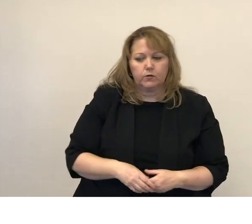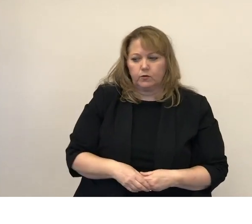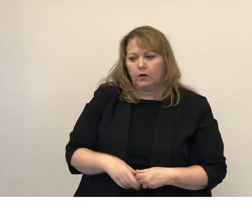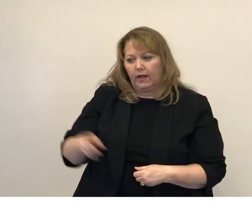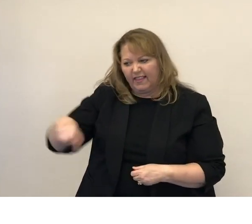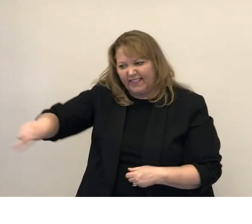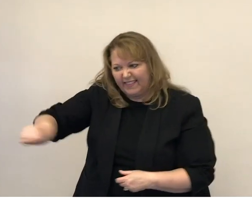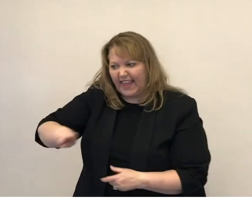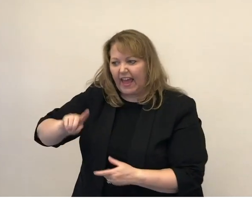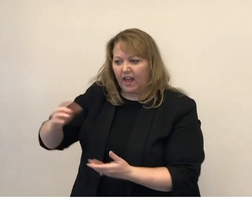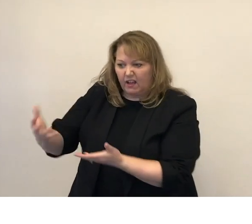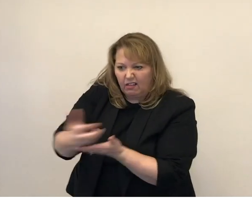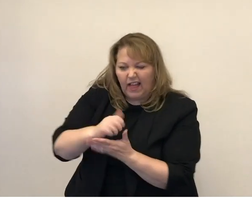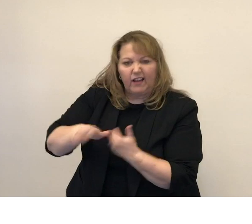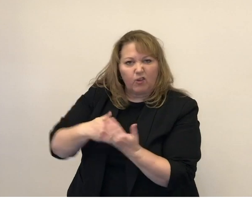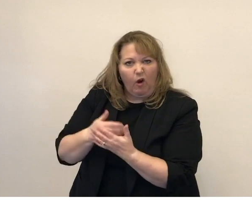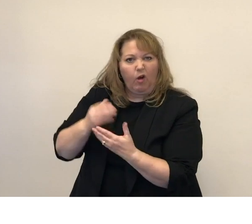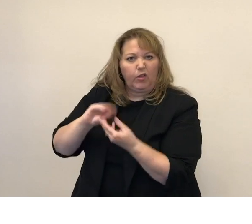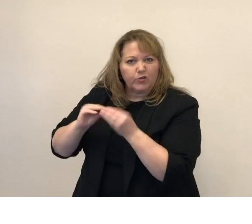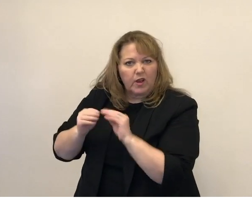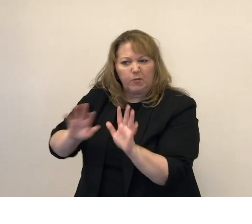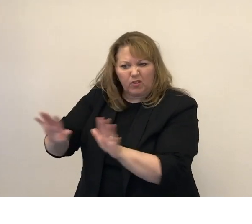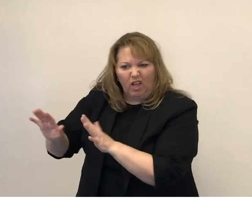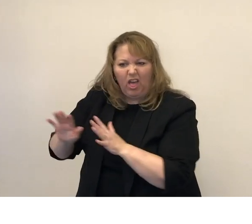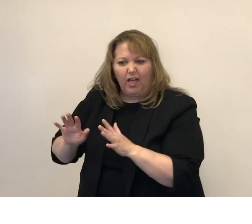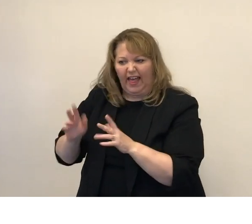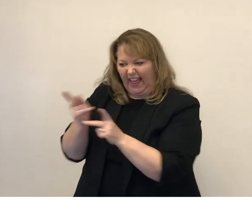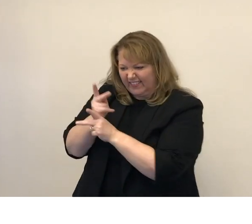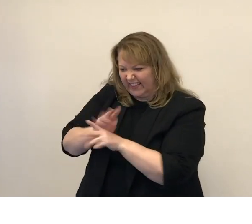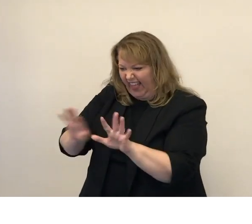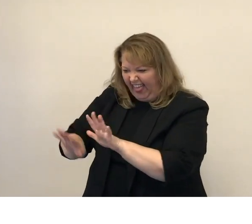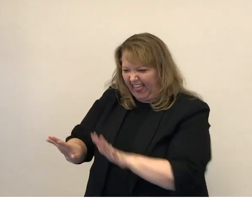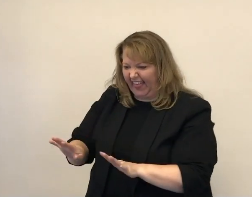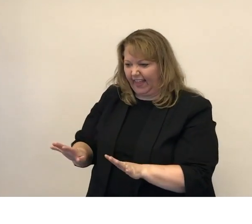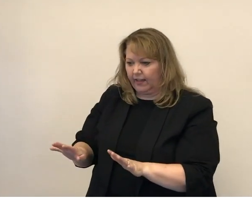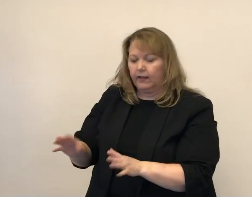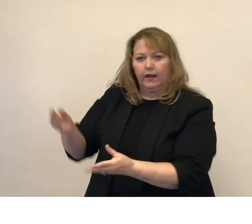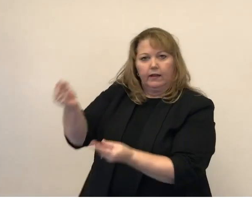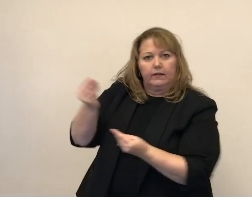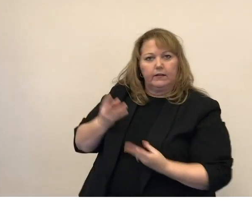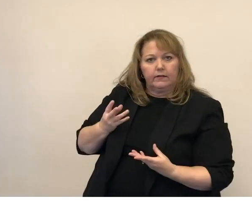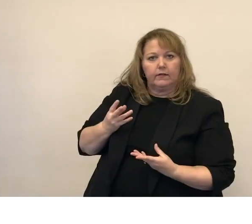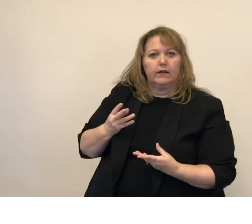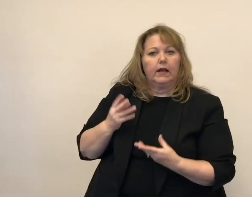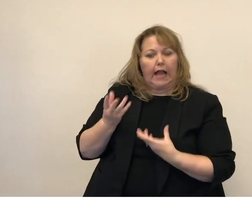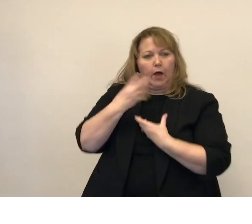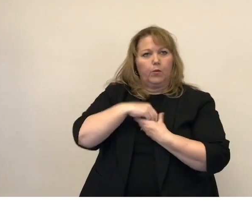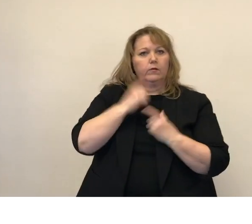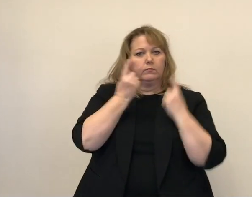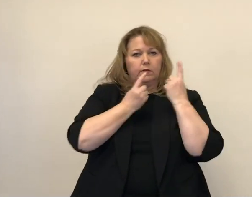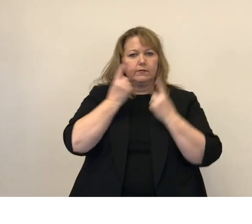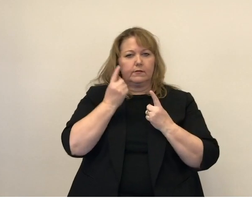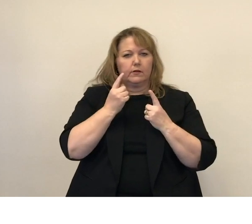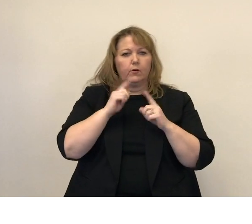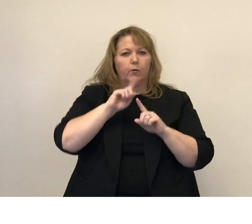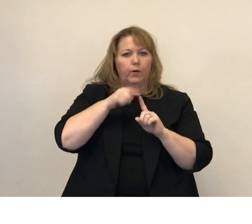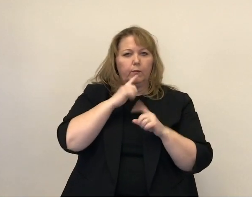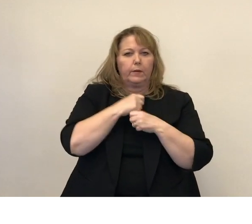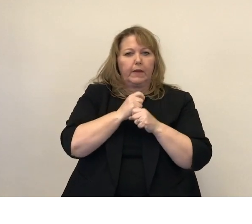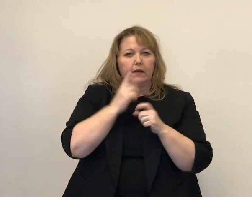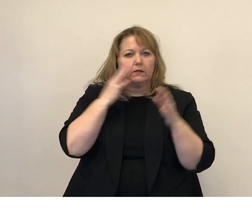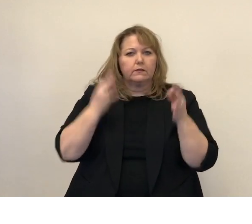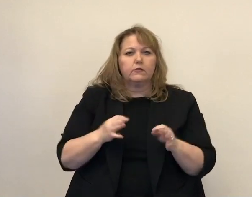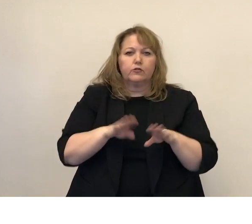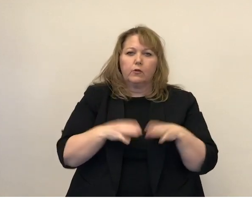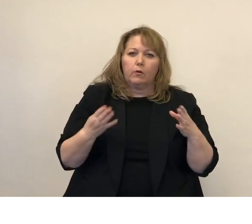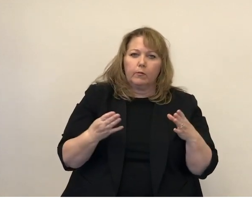able to give me that information as we move forward. It's not going to be just flip it on and the city's back open and the state's back open for business. It doesn't work like that.